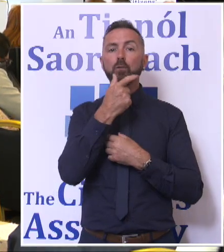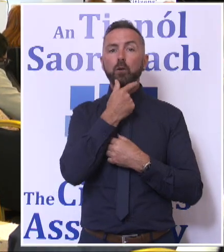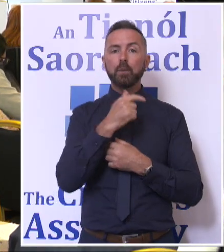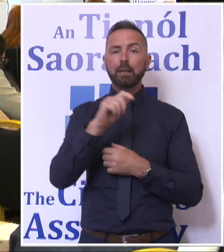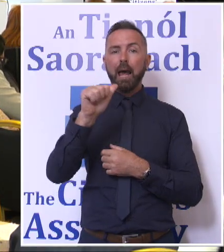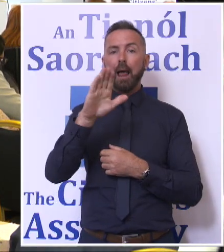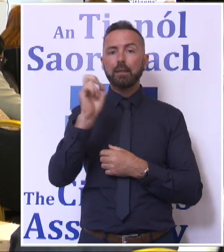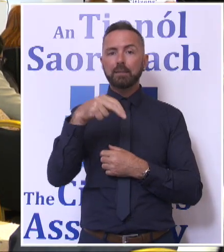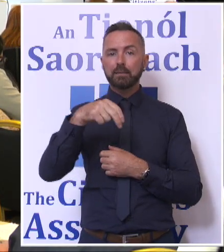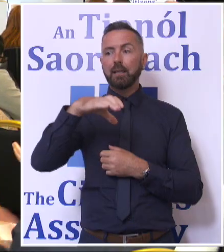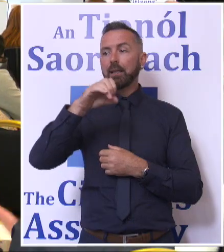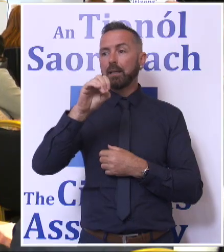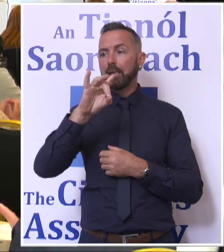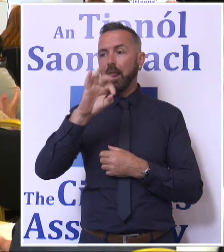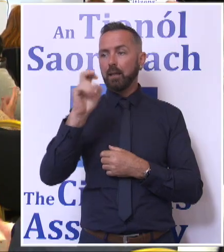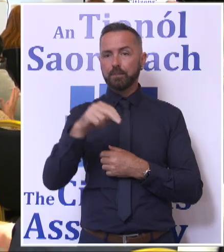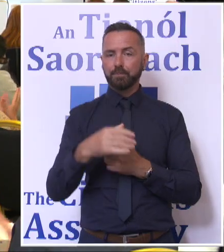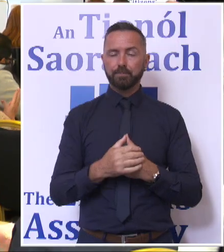Gilliland.